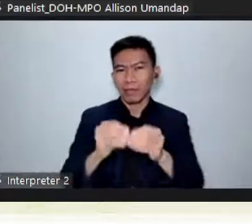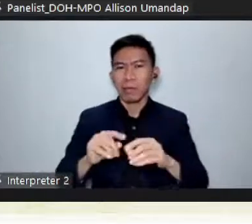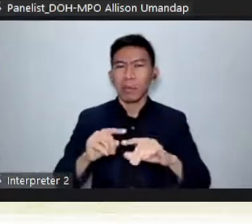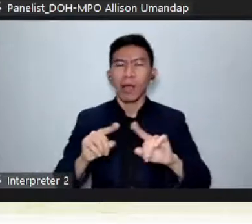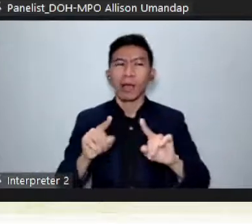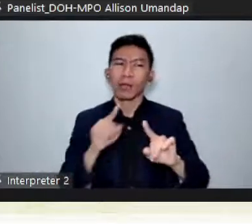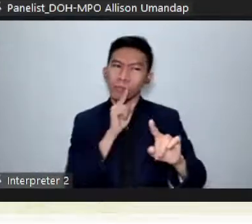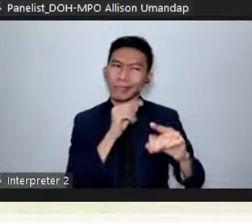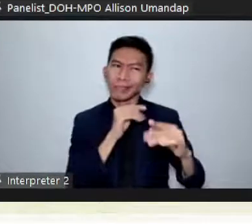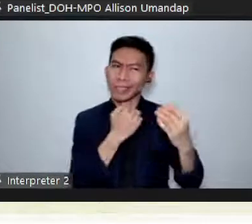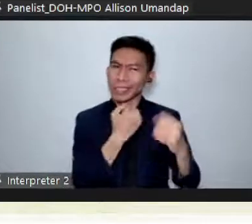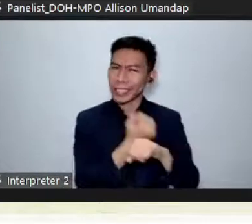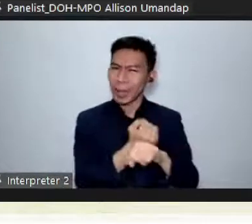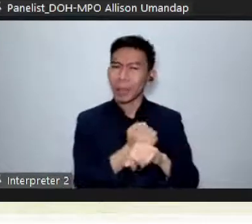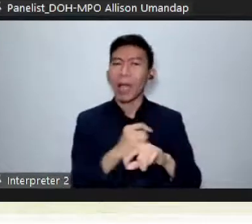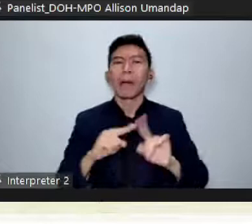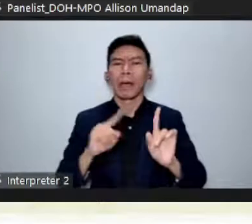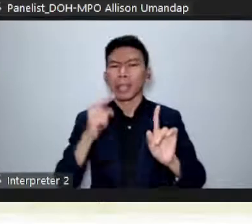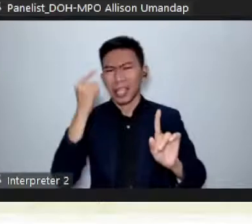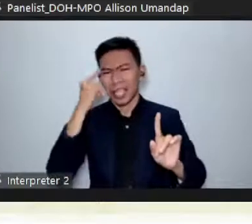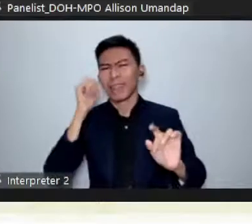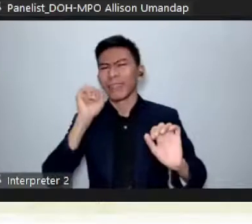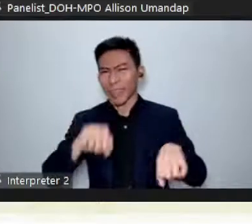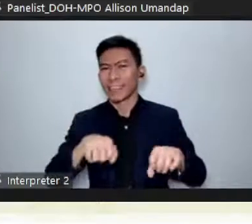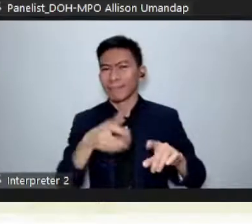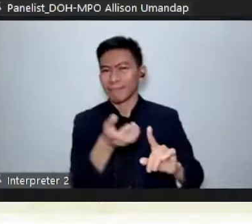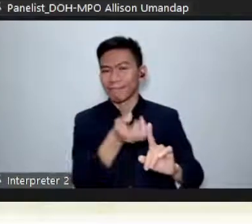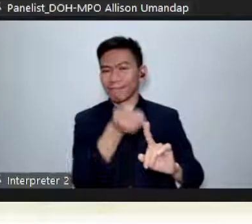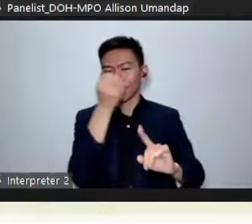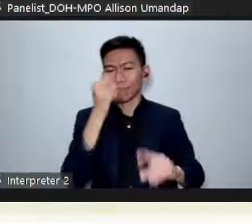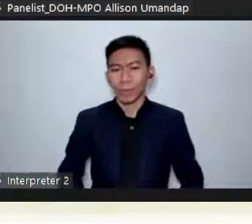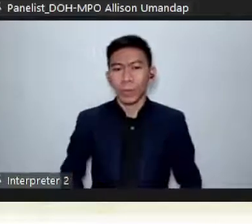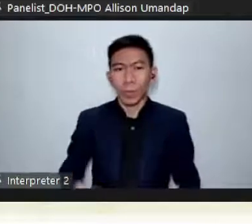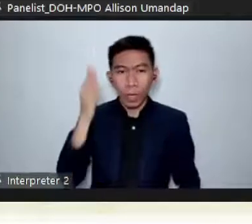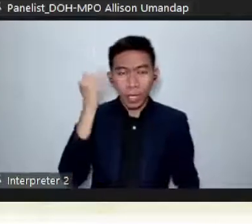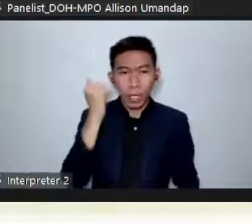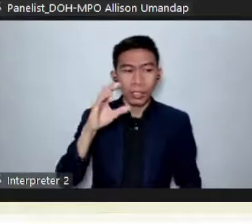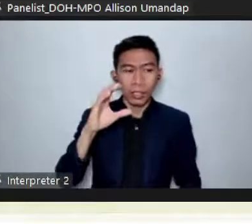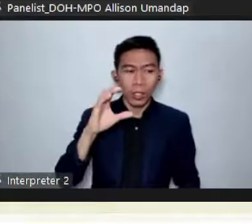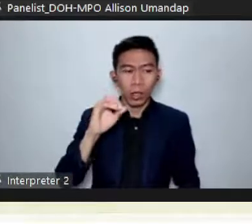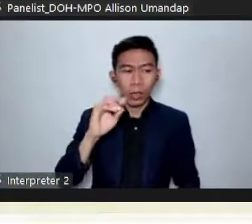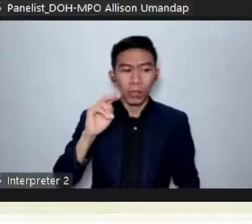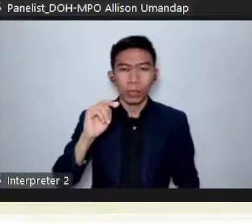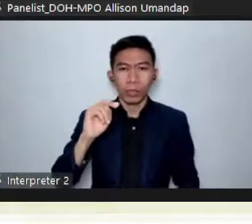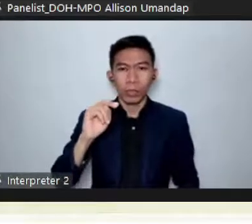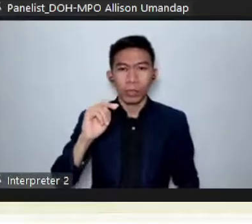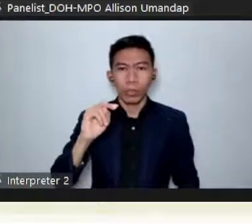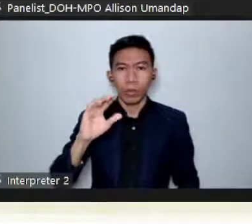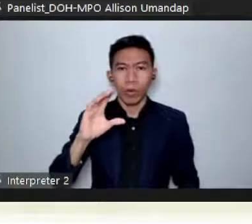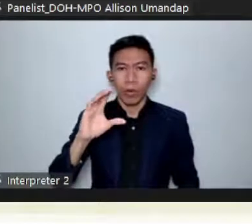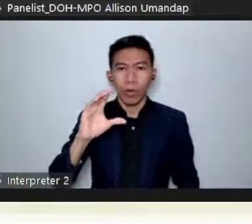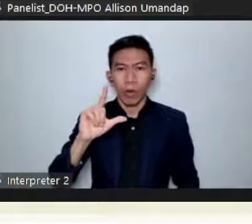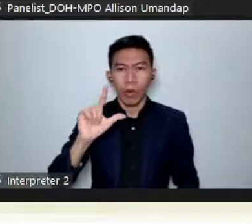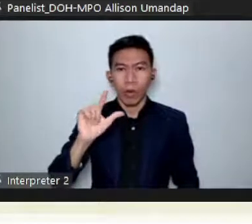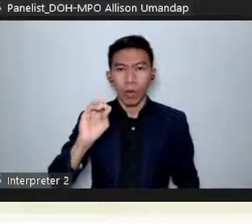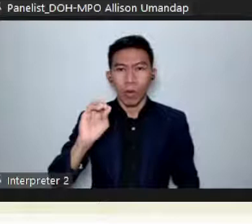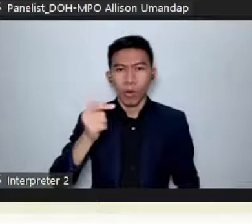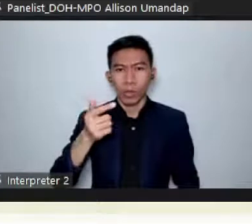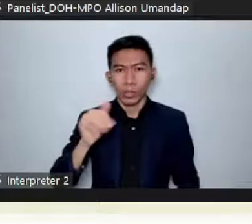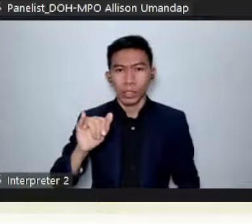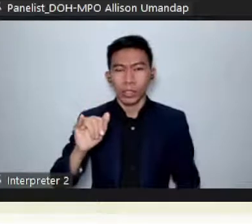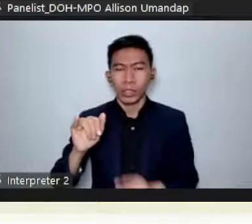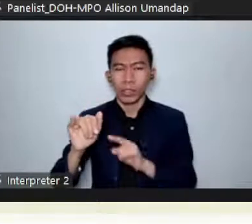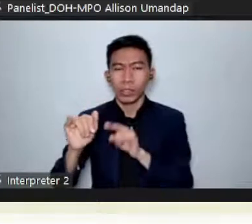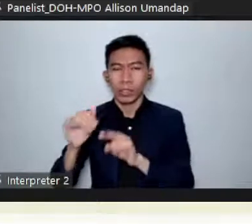can achieve this. Since the oncology, specialty, and civic societies and the community patient support